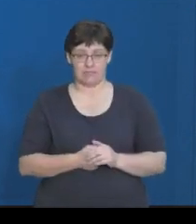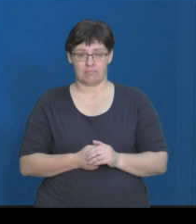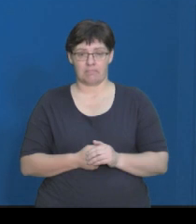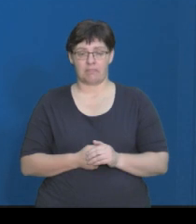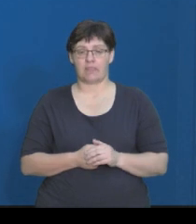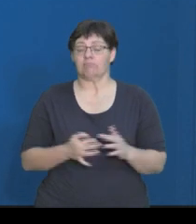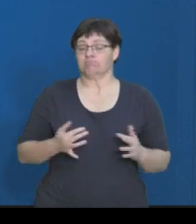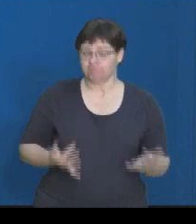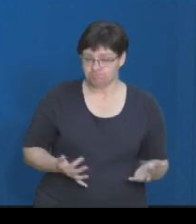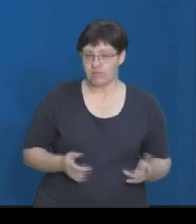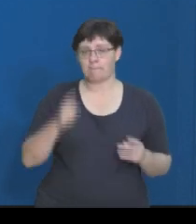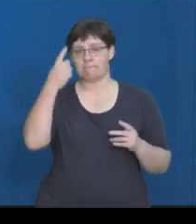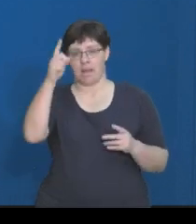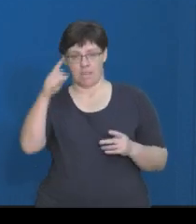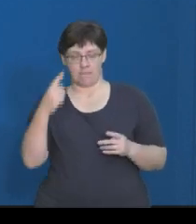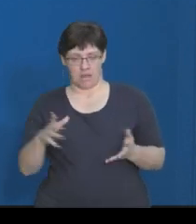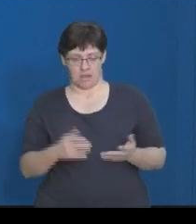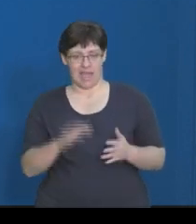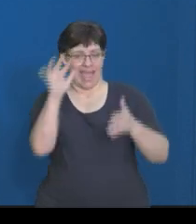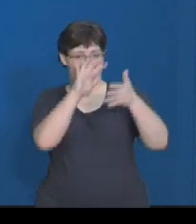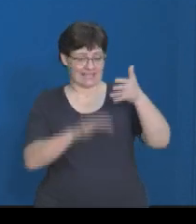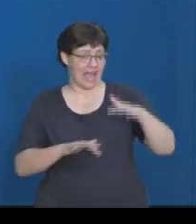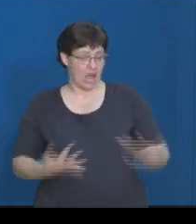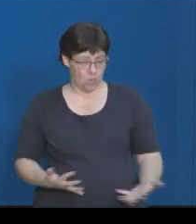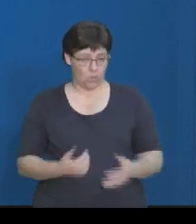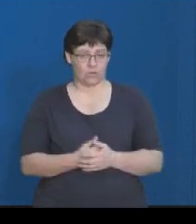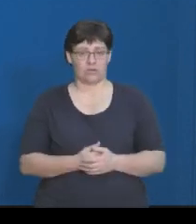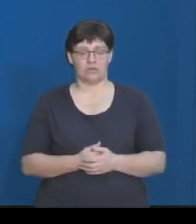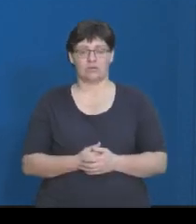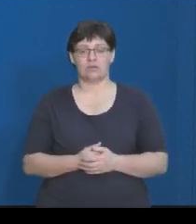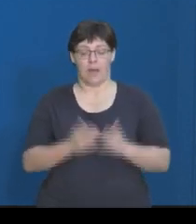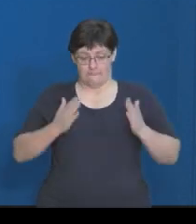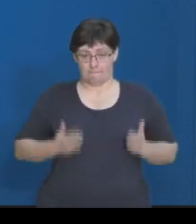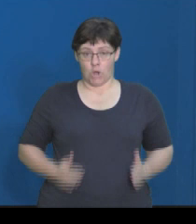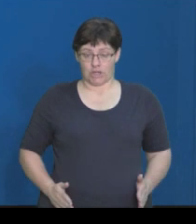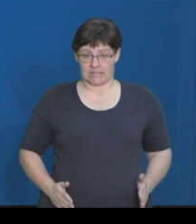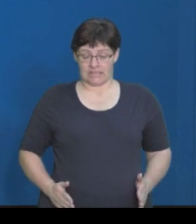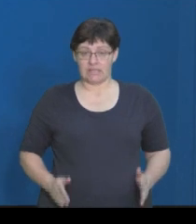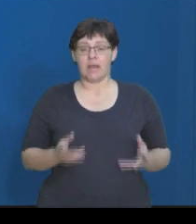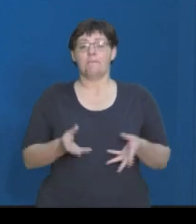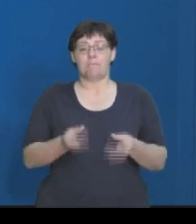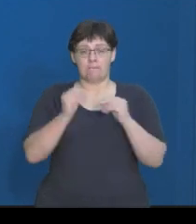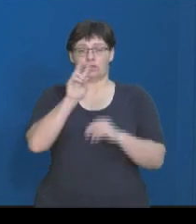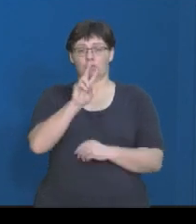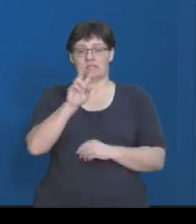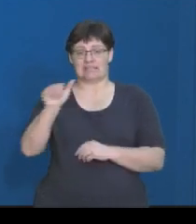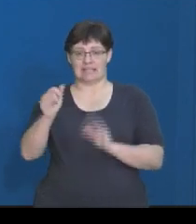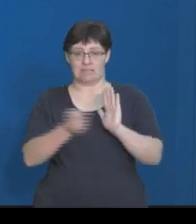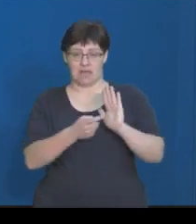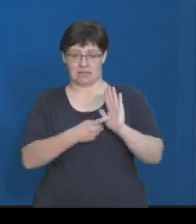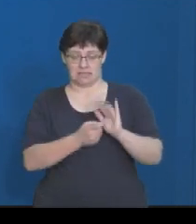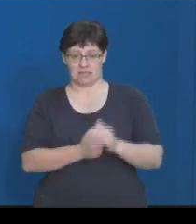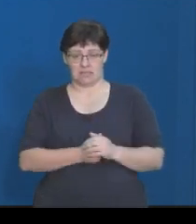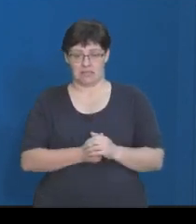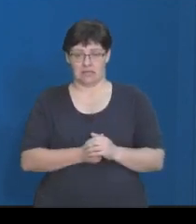this is how we mark, right, the essay in the exam. Right, in the main body carries 26 marks. Right,